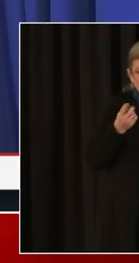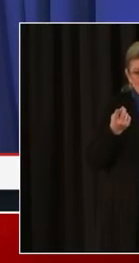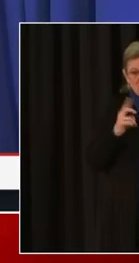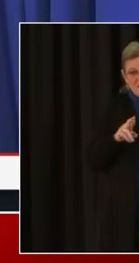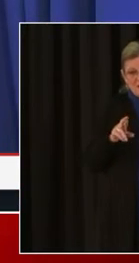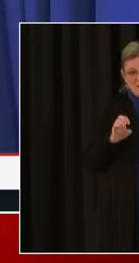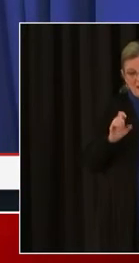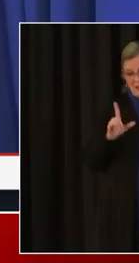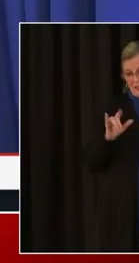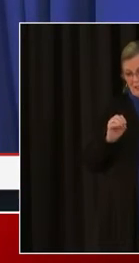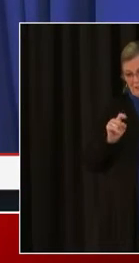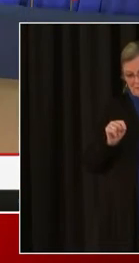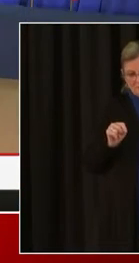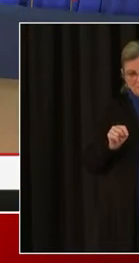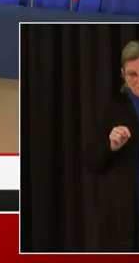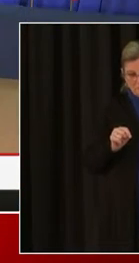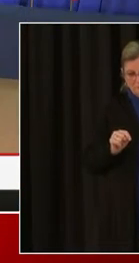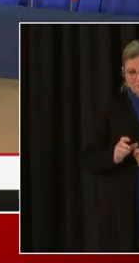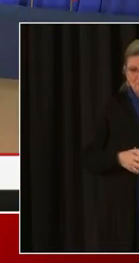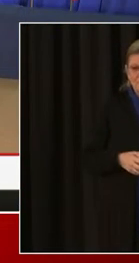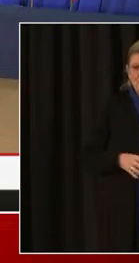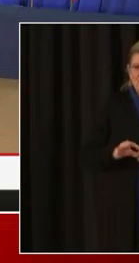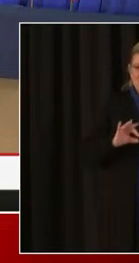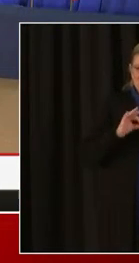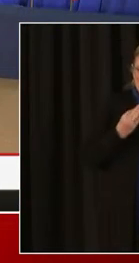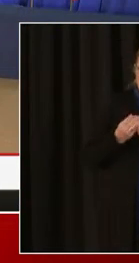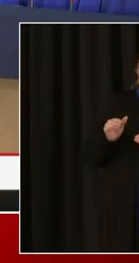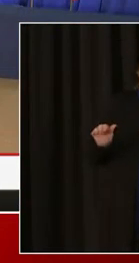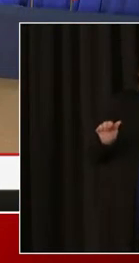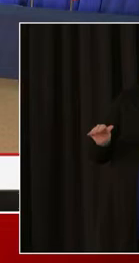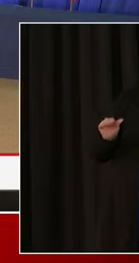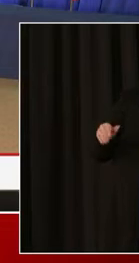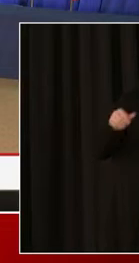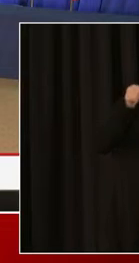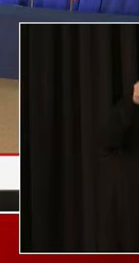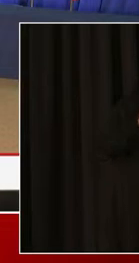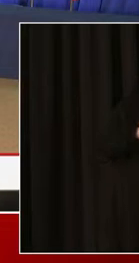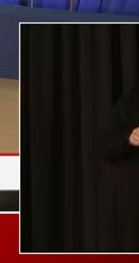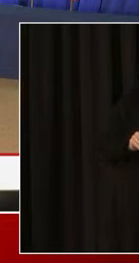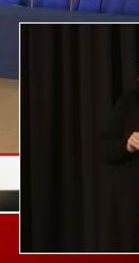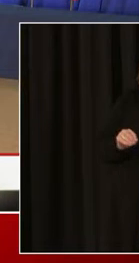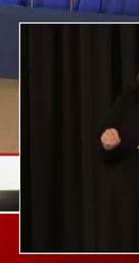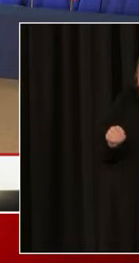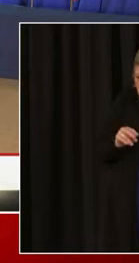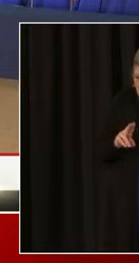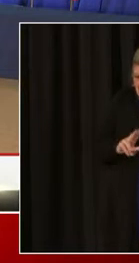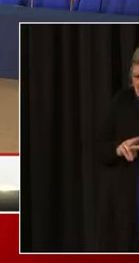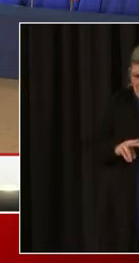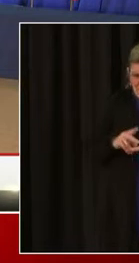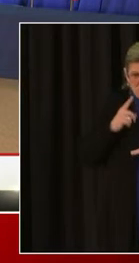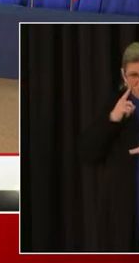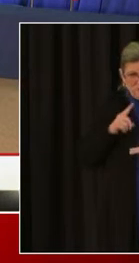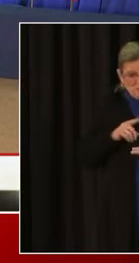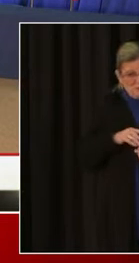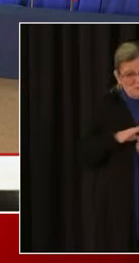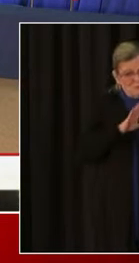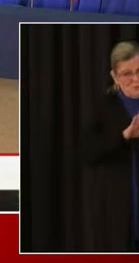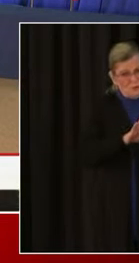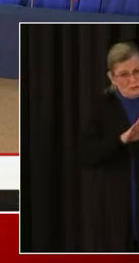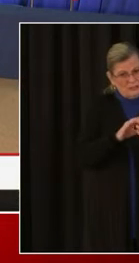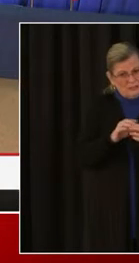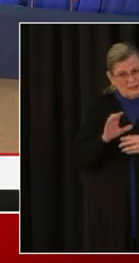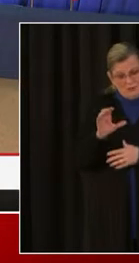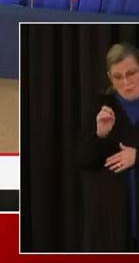Just a reminder to families that we're currently offering seats to families for in-person learning or our